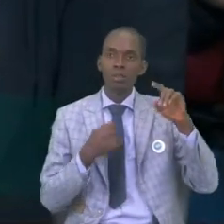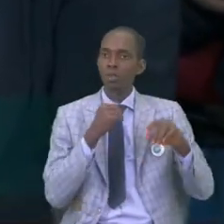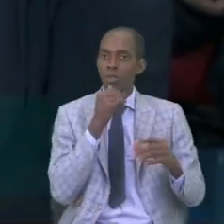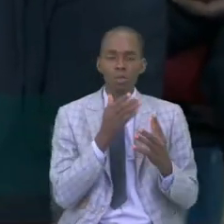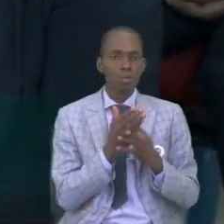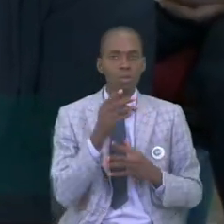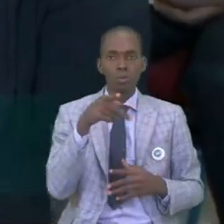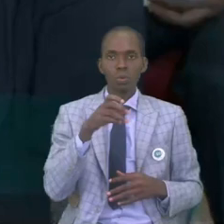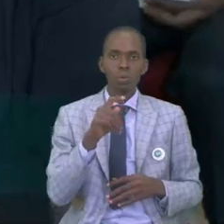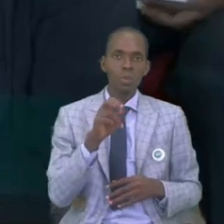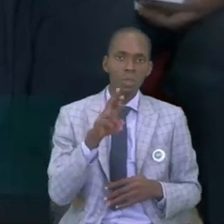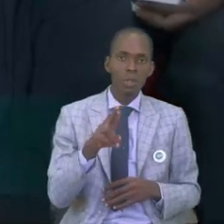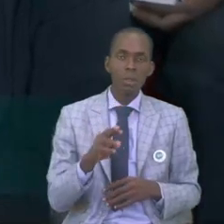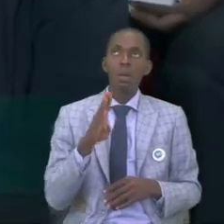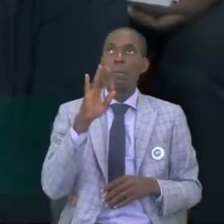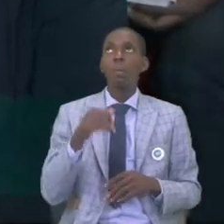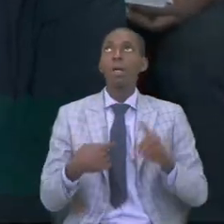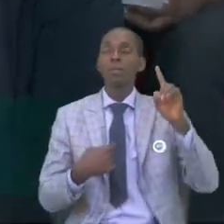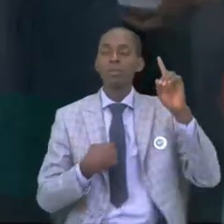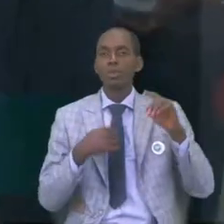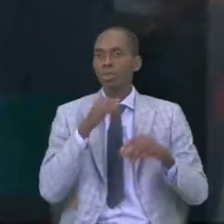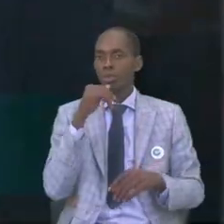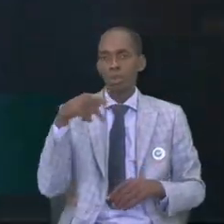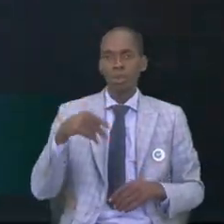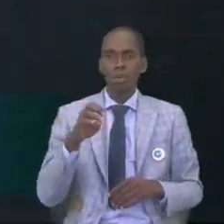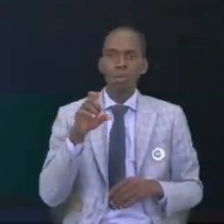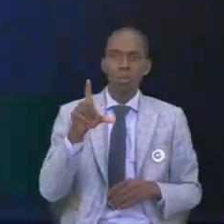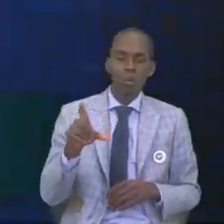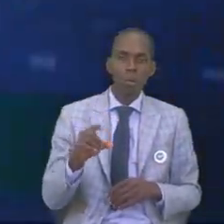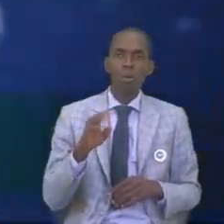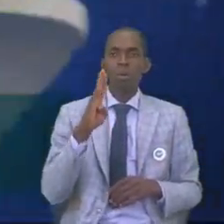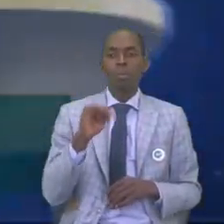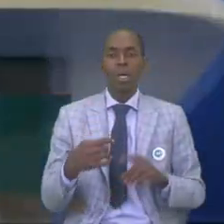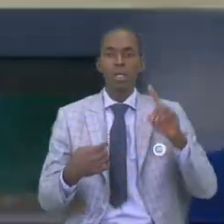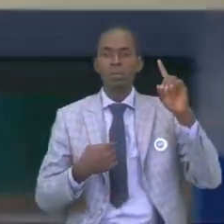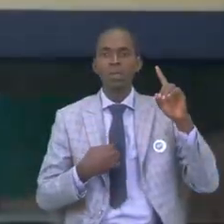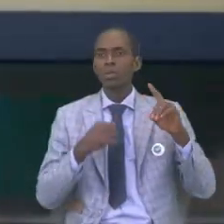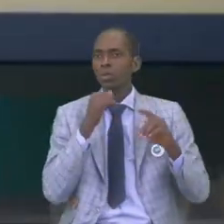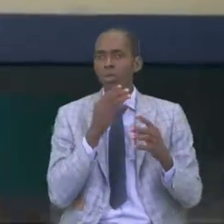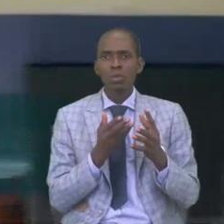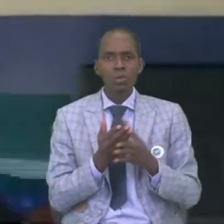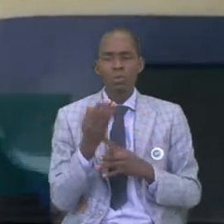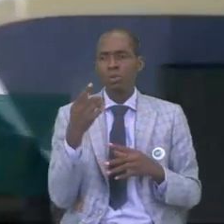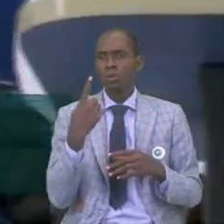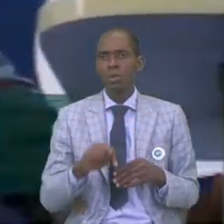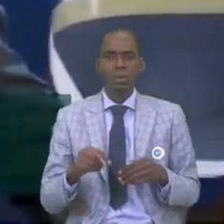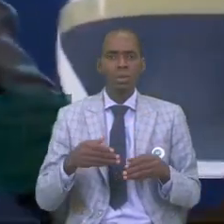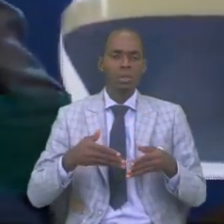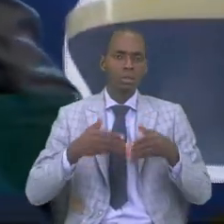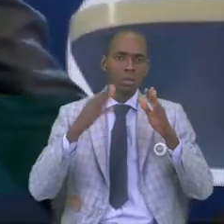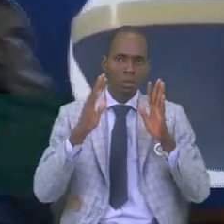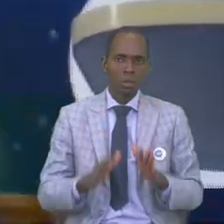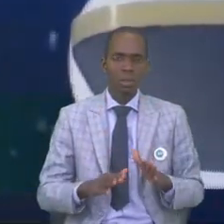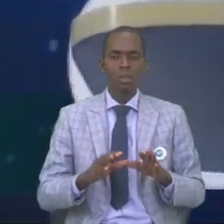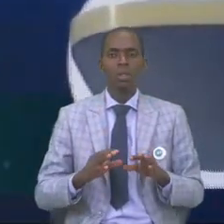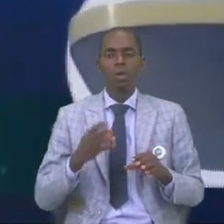Paul, by me, not by Saint Augustine, by me, not by the founder of a local